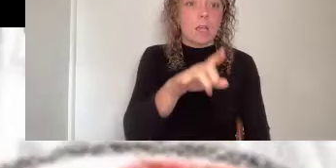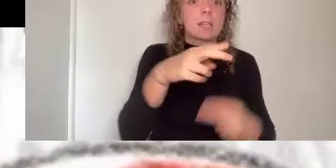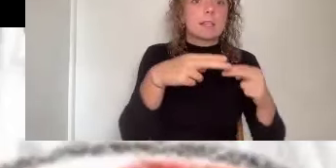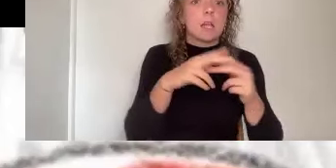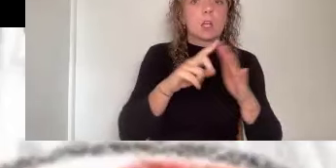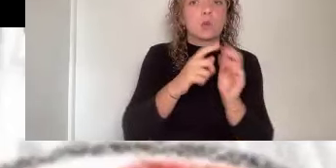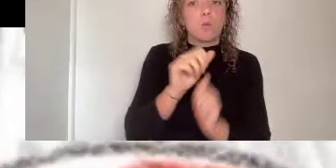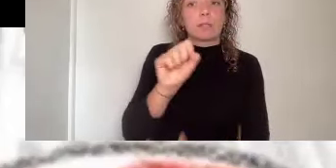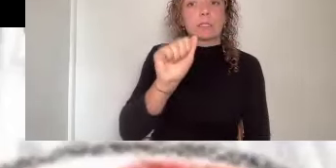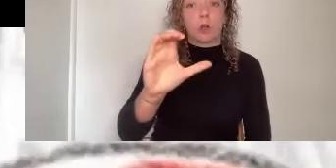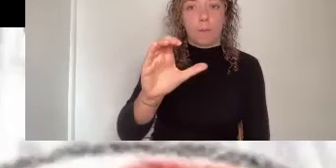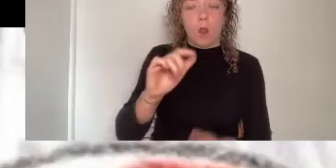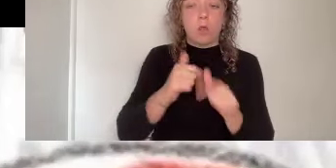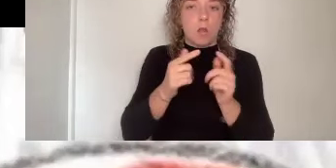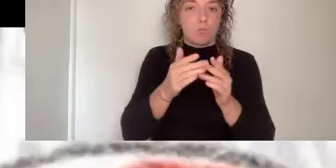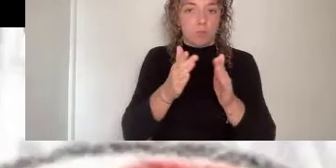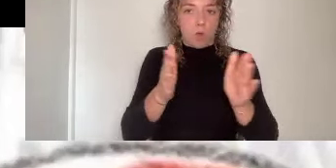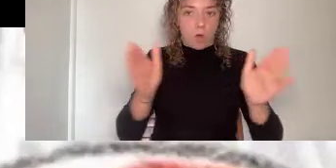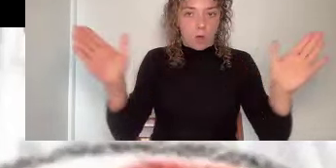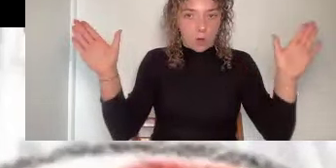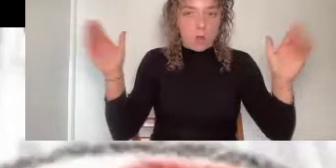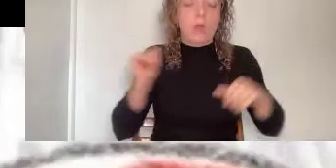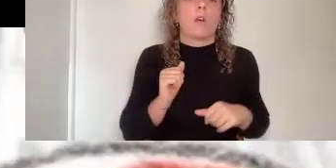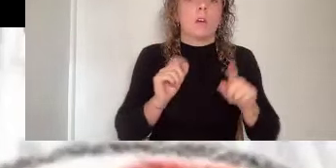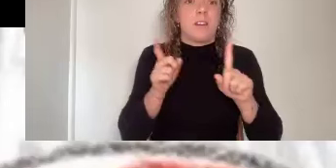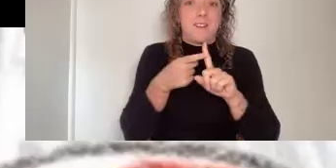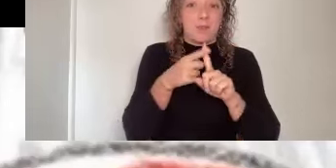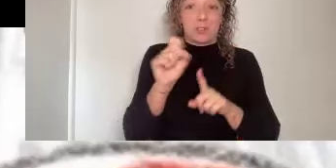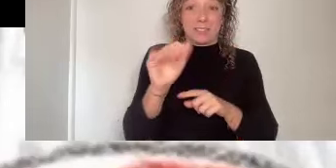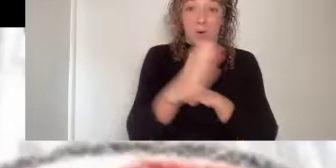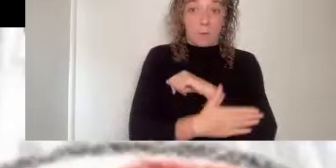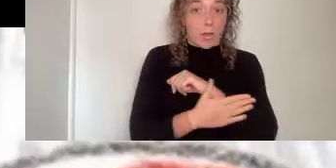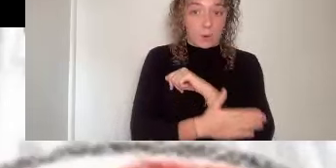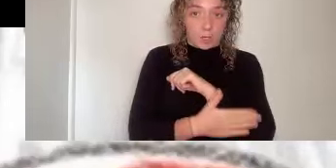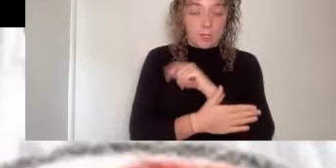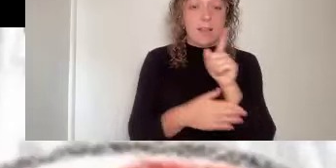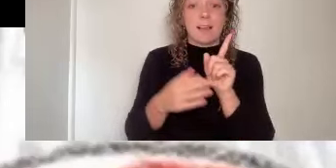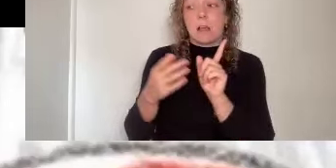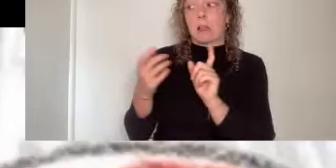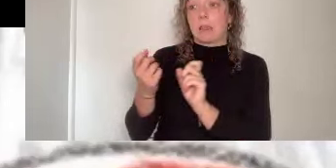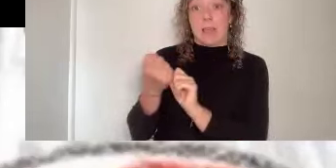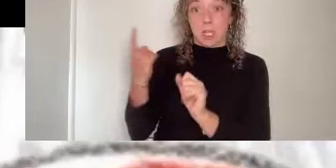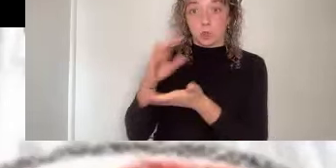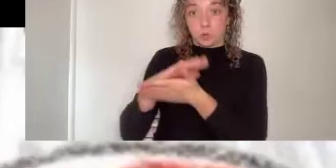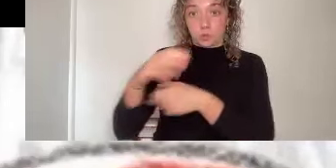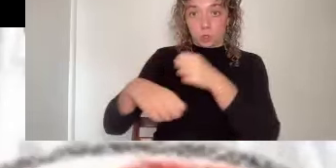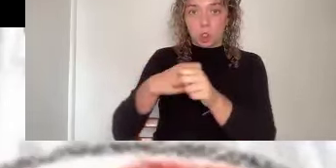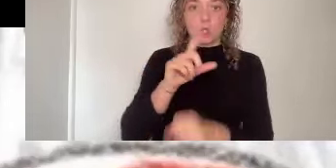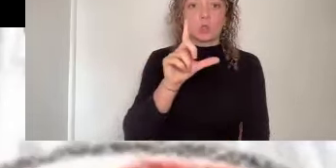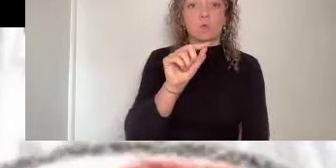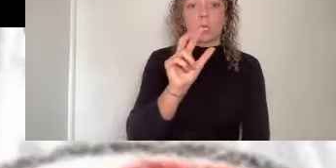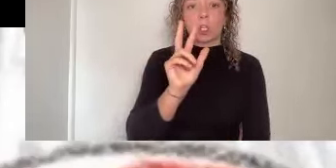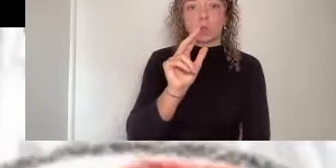Sacramento and get broader. So first, in Sacramento County, last school year, in the 23-24 school